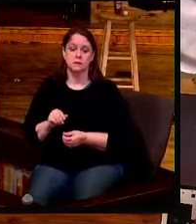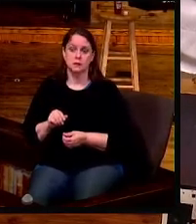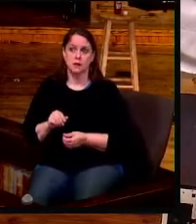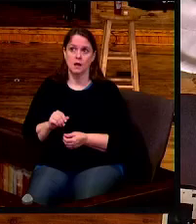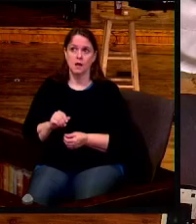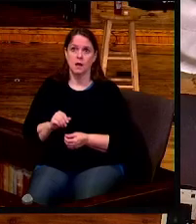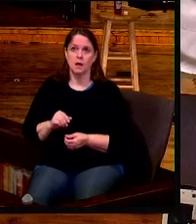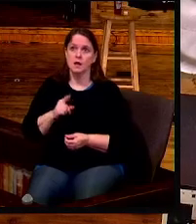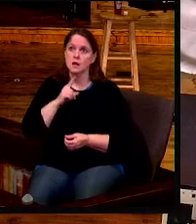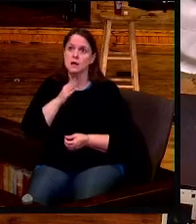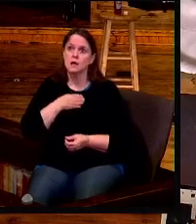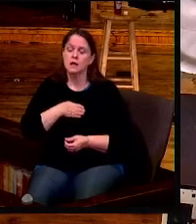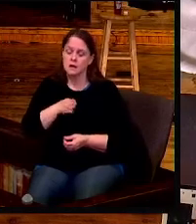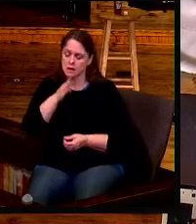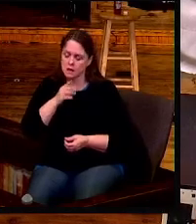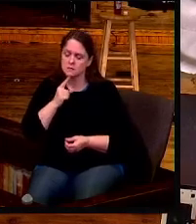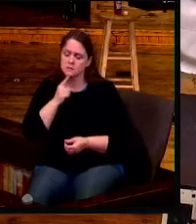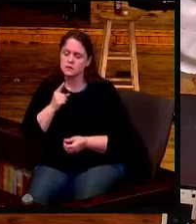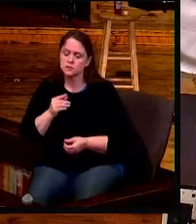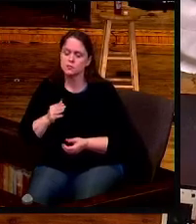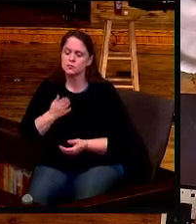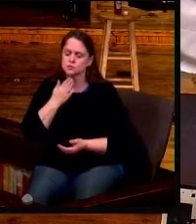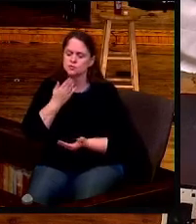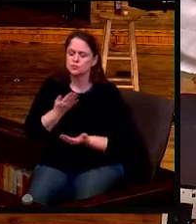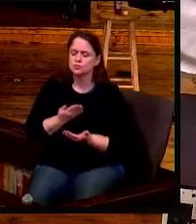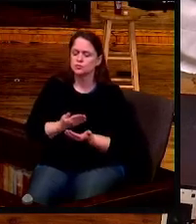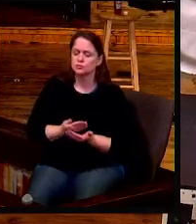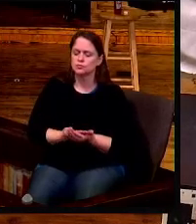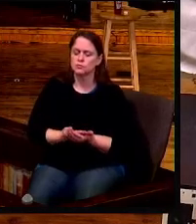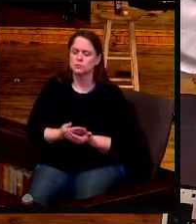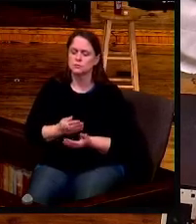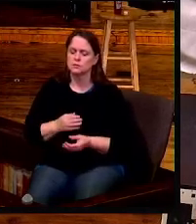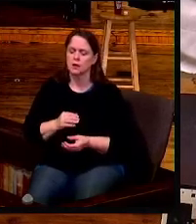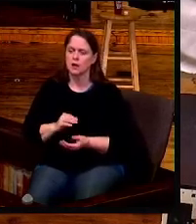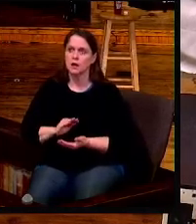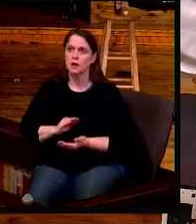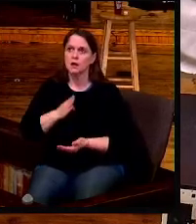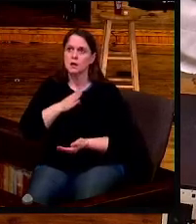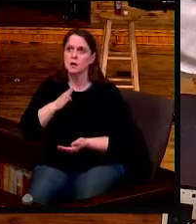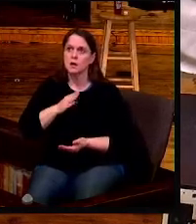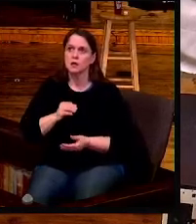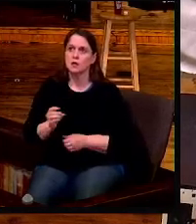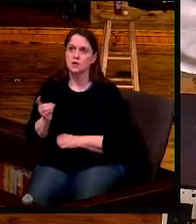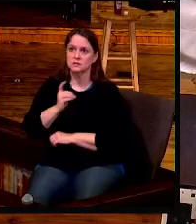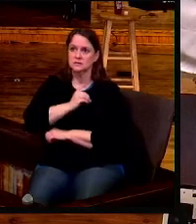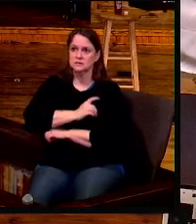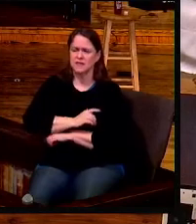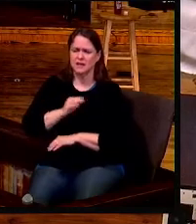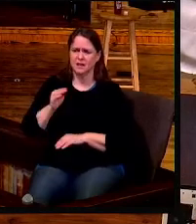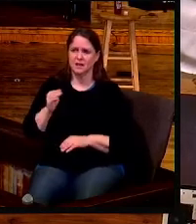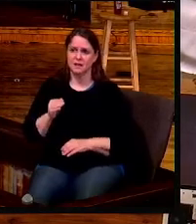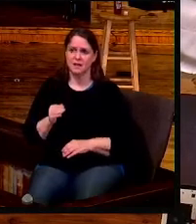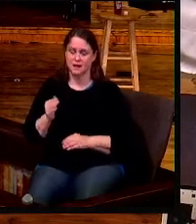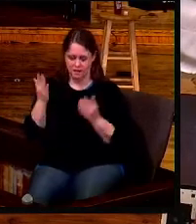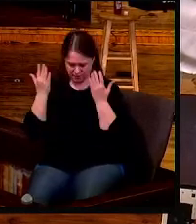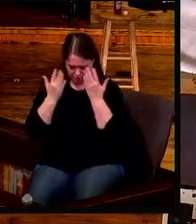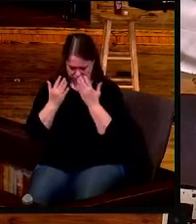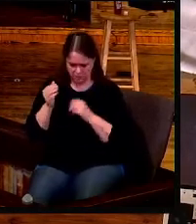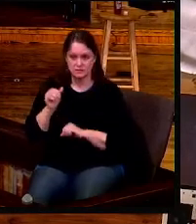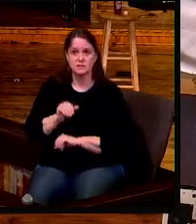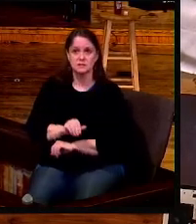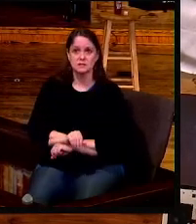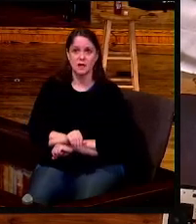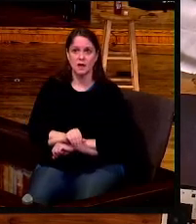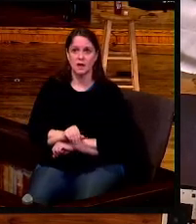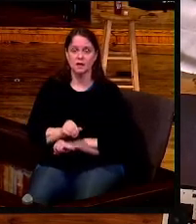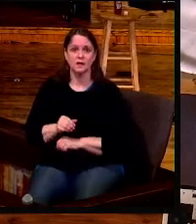God divided the light from the darkness. God called the light day, and the darkness He called night. So the evening and the morning were the first day.